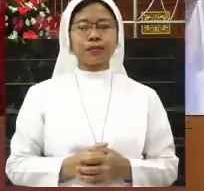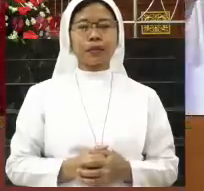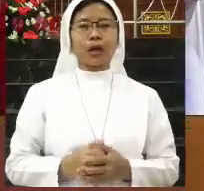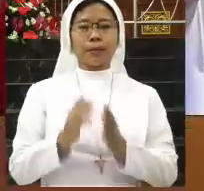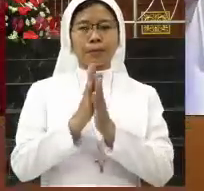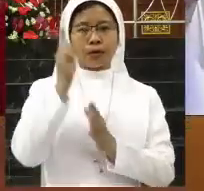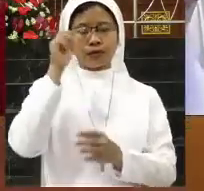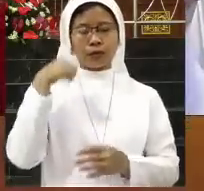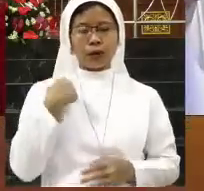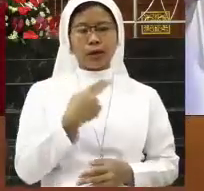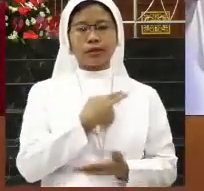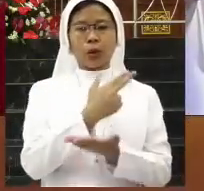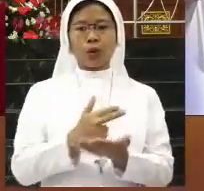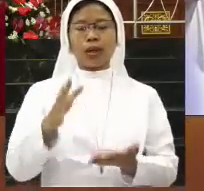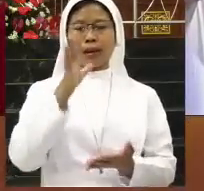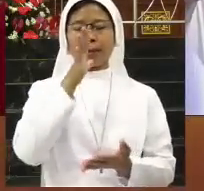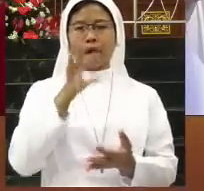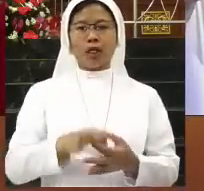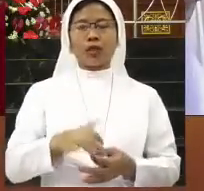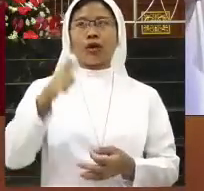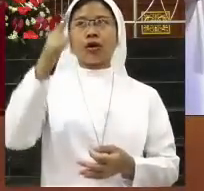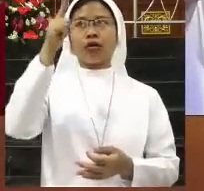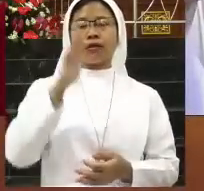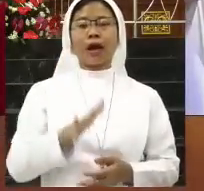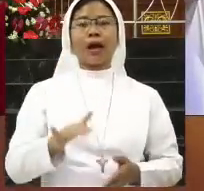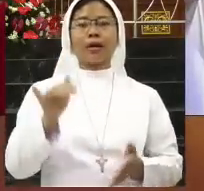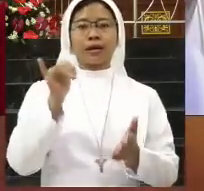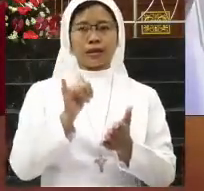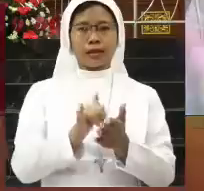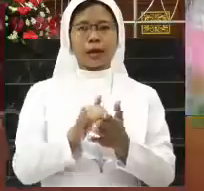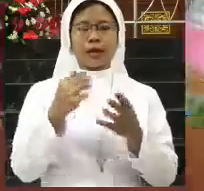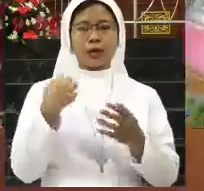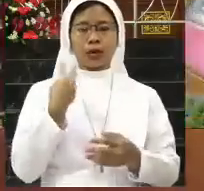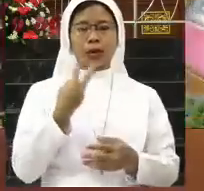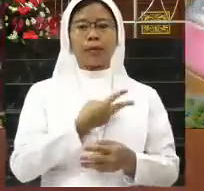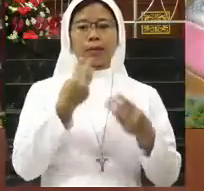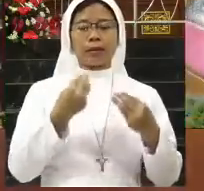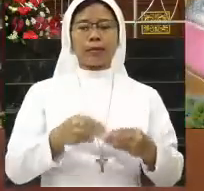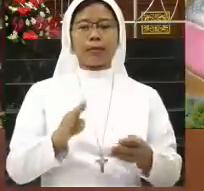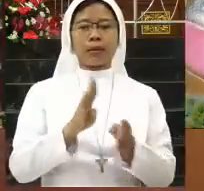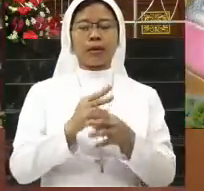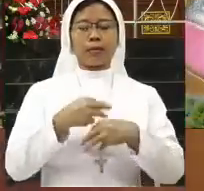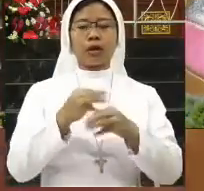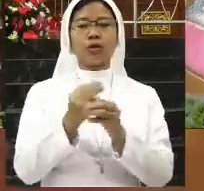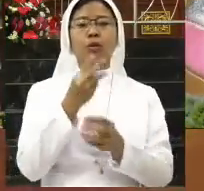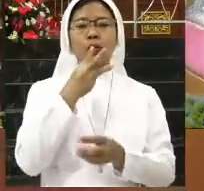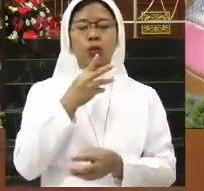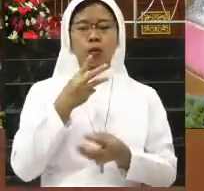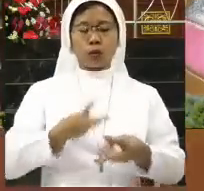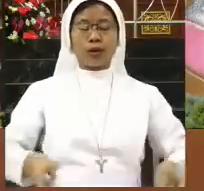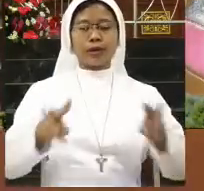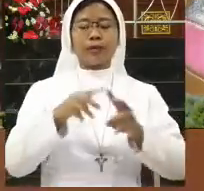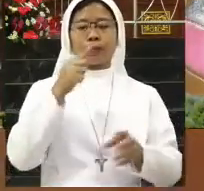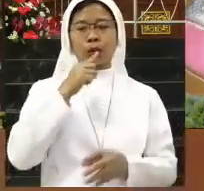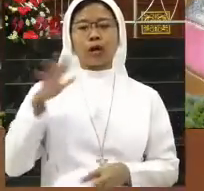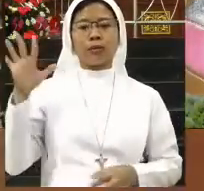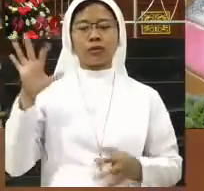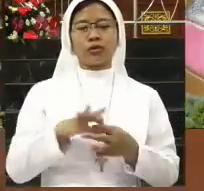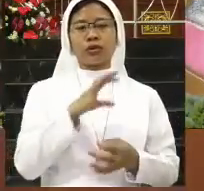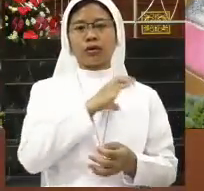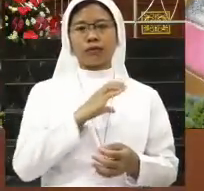ora pro nobis sancta Dei Genetrix, ot dignificiamur promissionibus